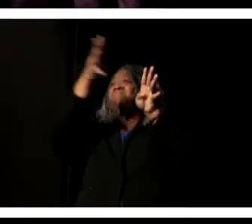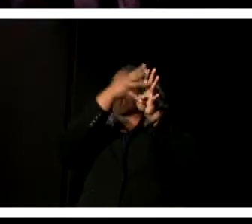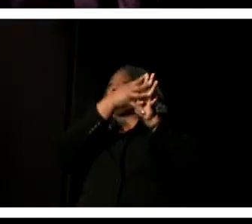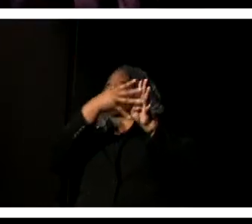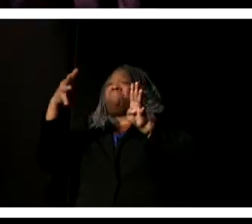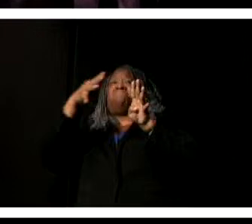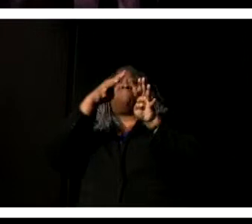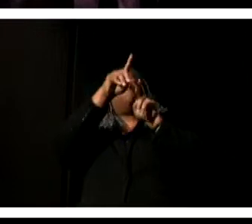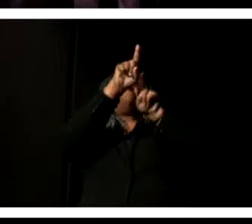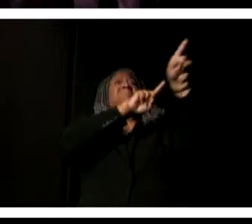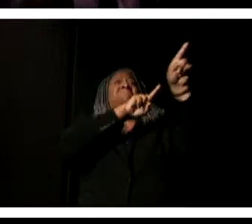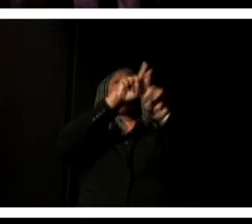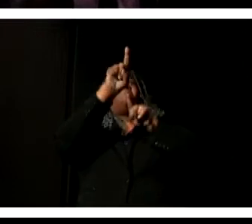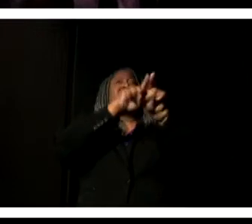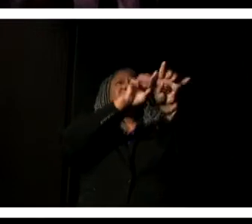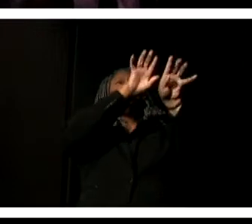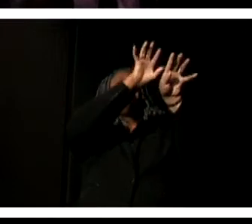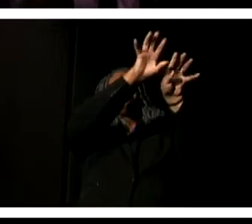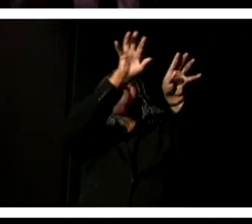star-spangled